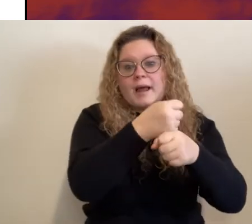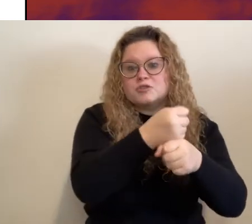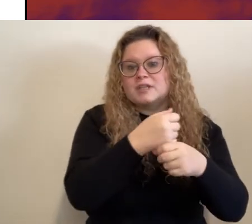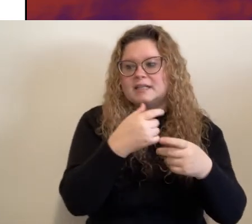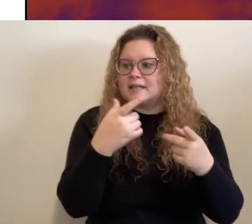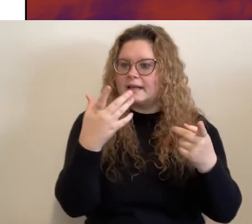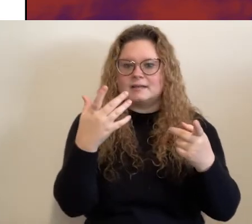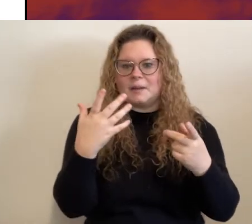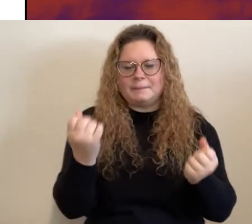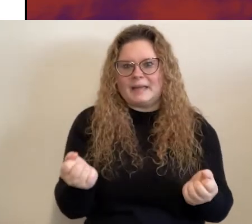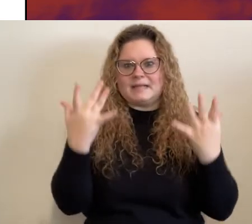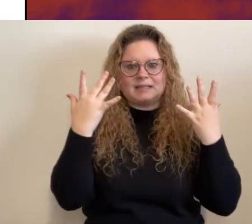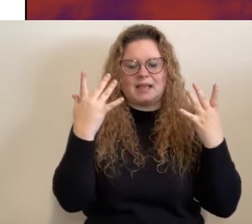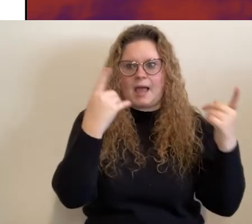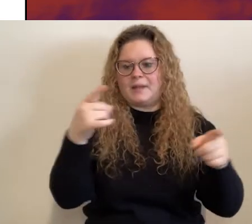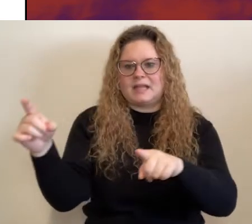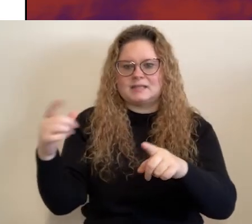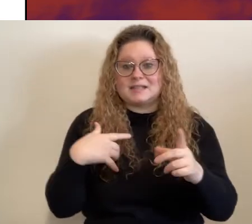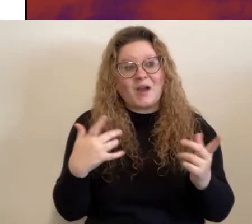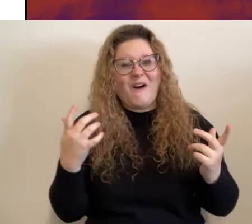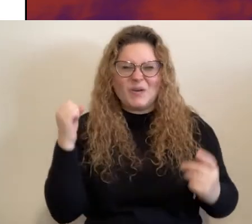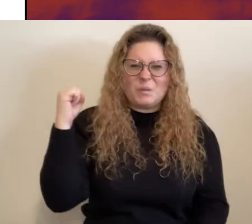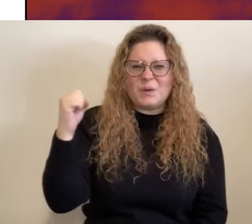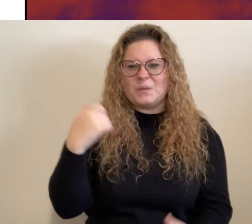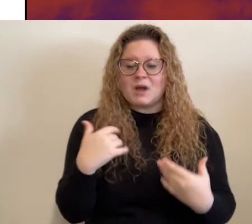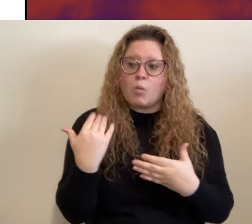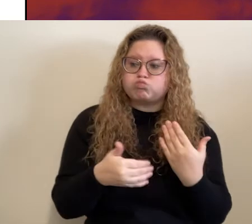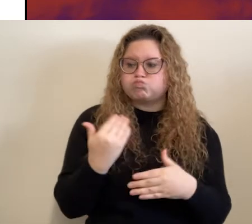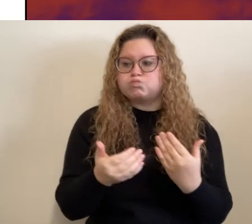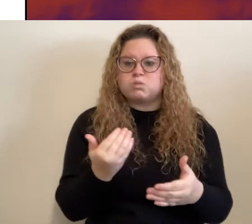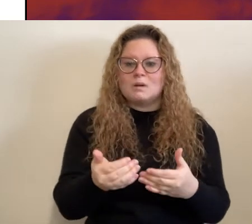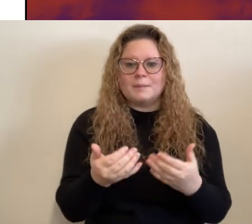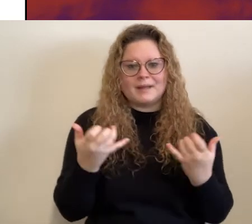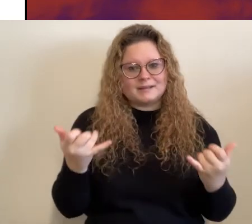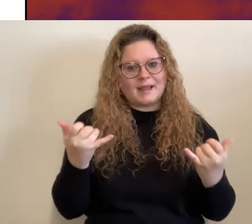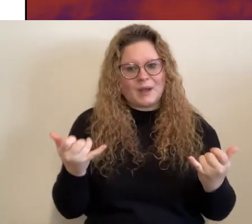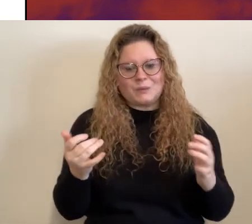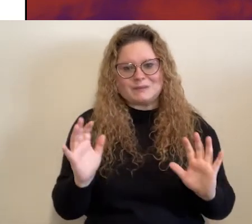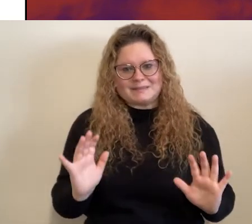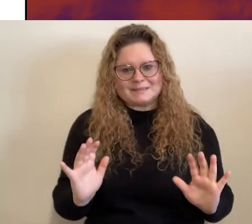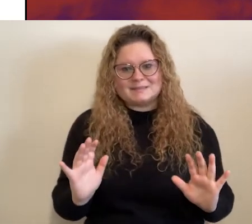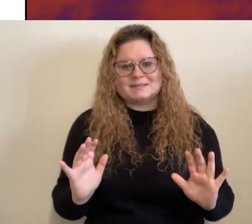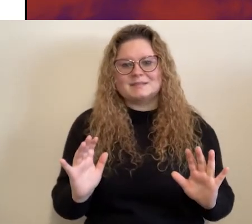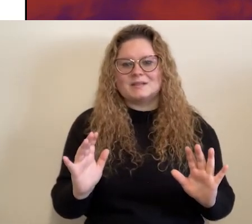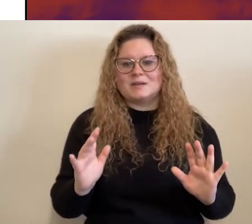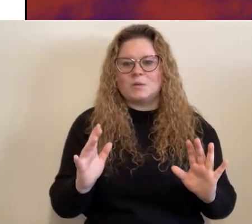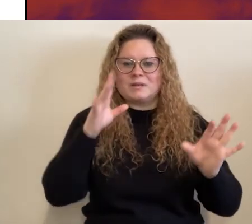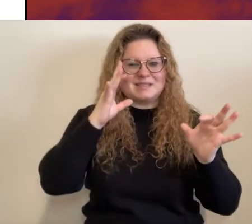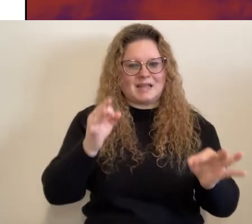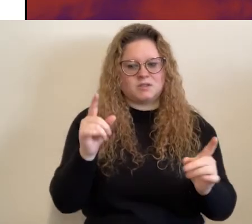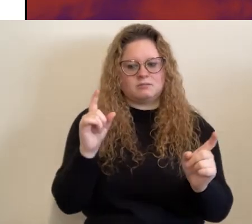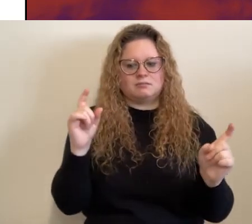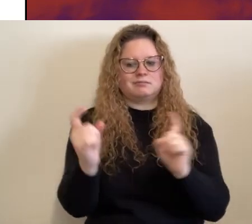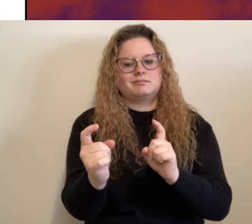like 8 jillion things at once, and it was like yes, and we're doing it. But now it's like we've repositioned. So now, like,